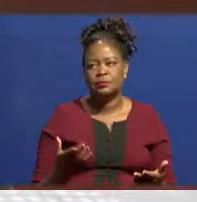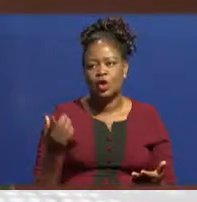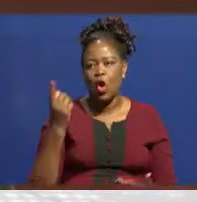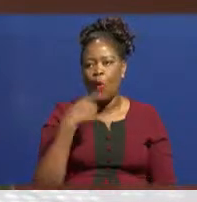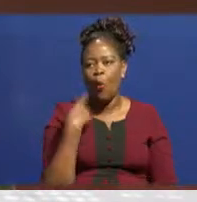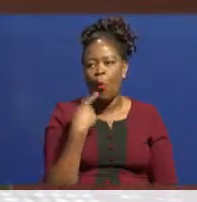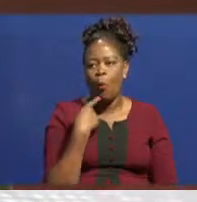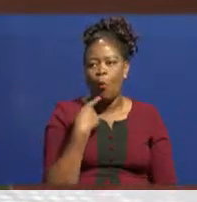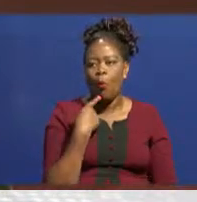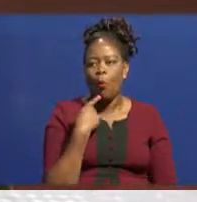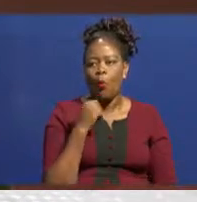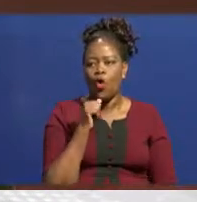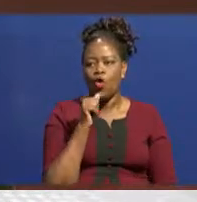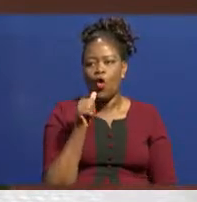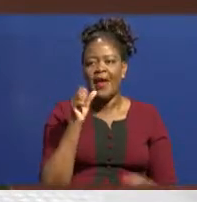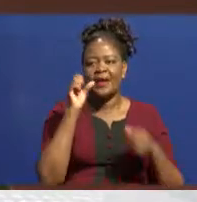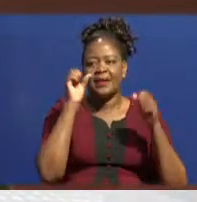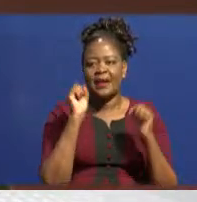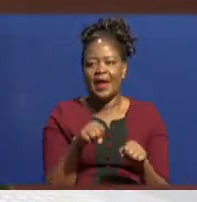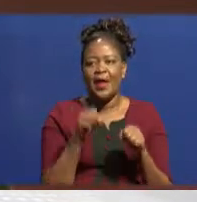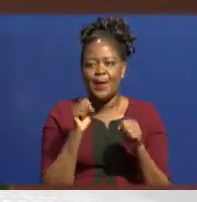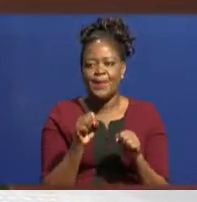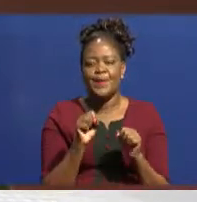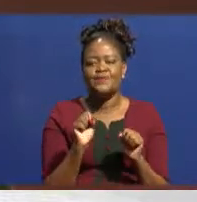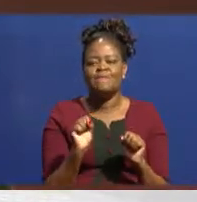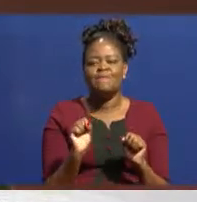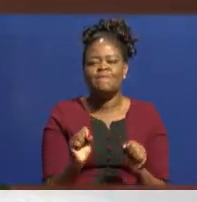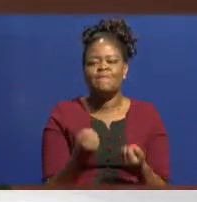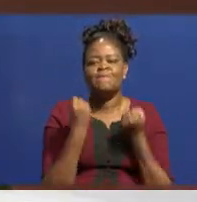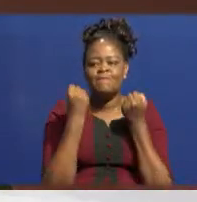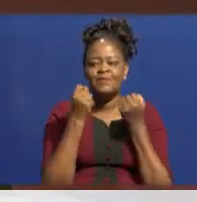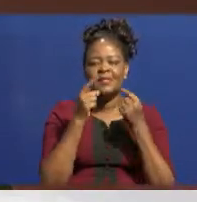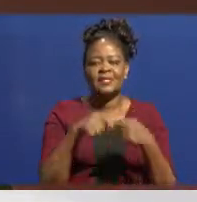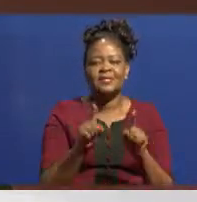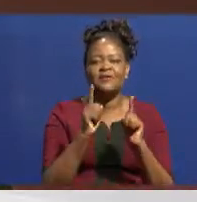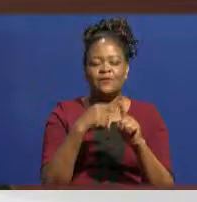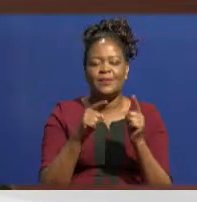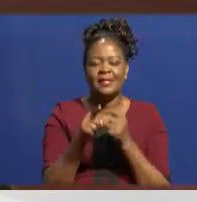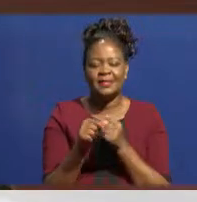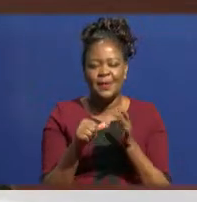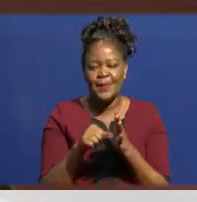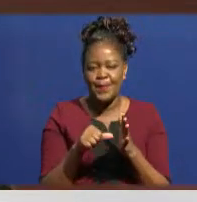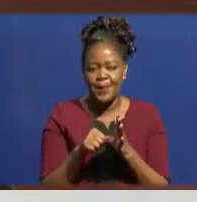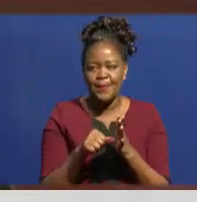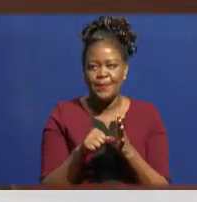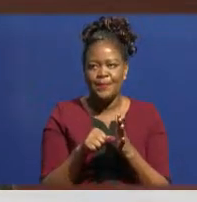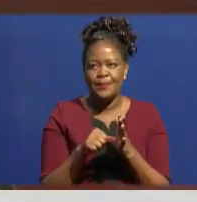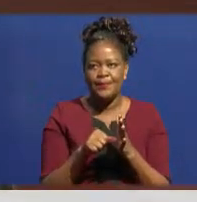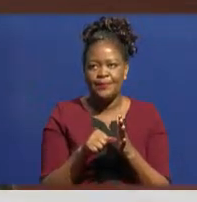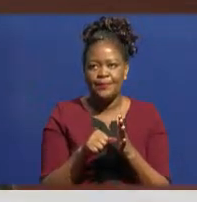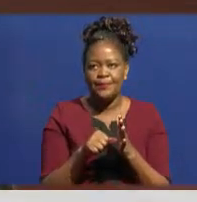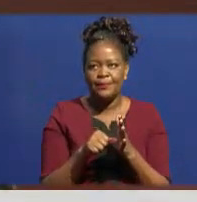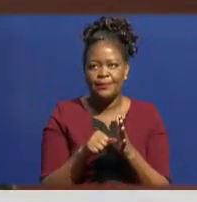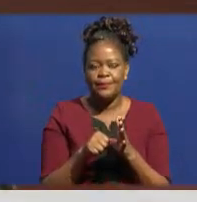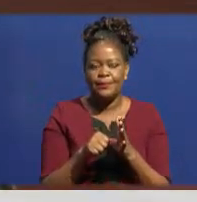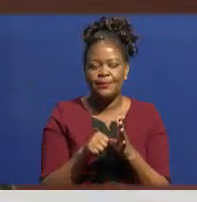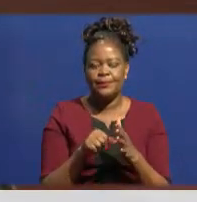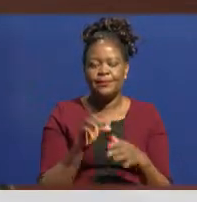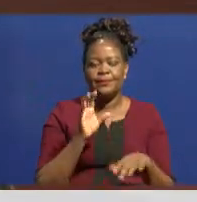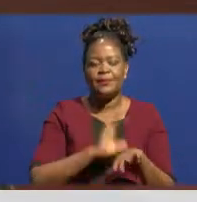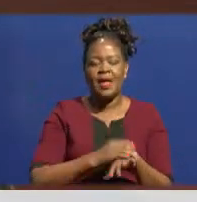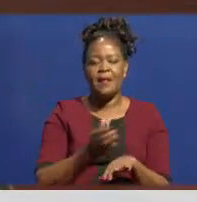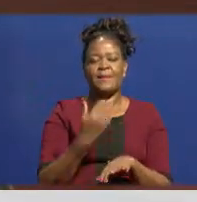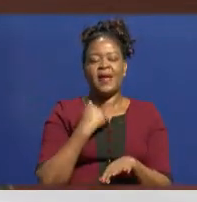who is not able to salvage himself from this current problem gets back his